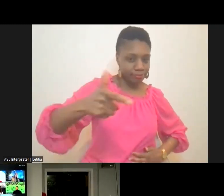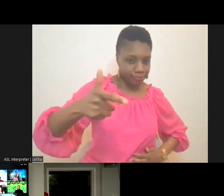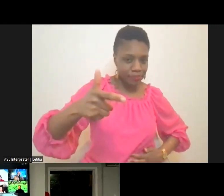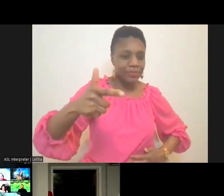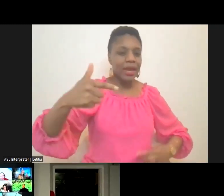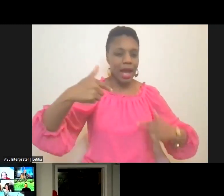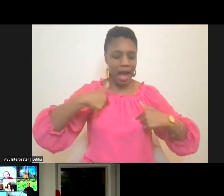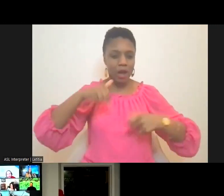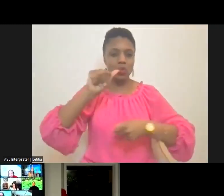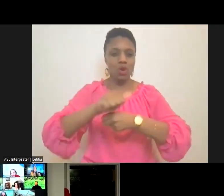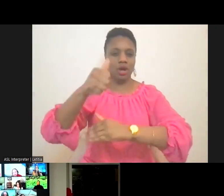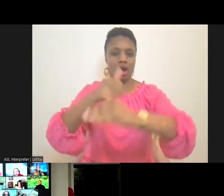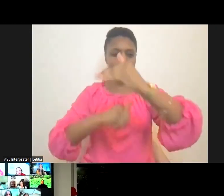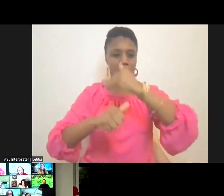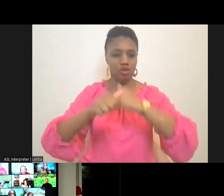EJ organization,